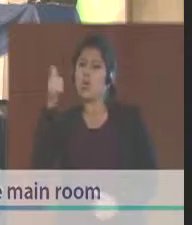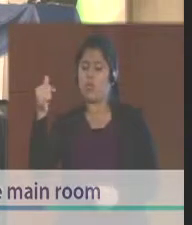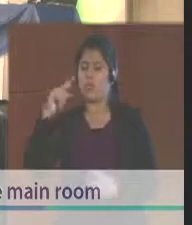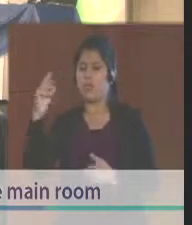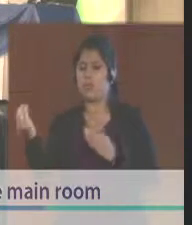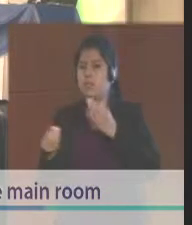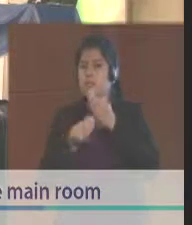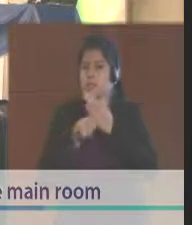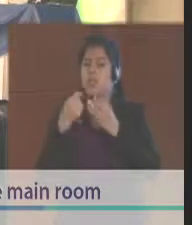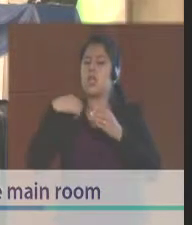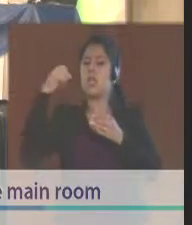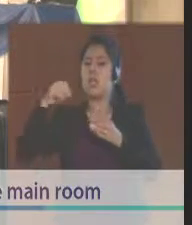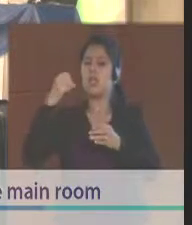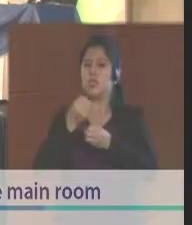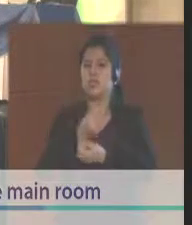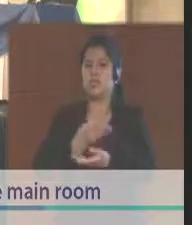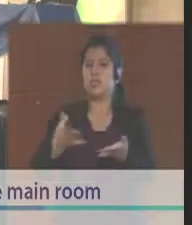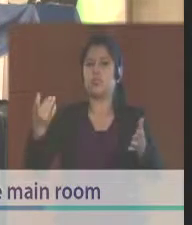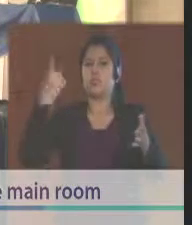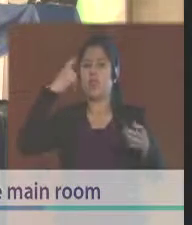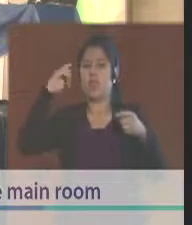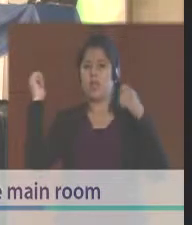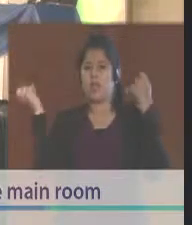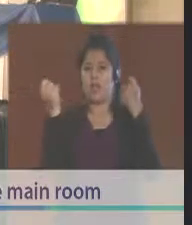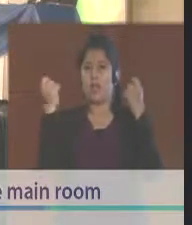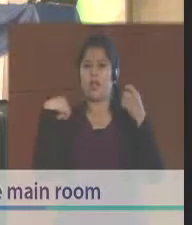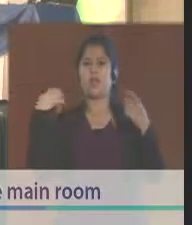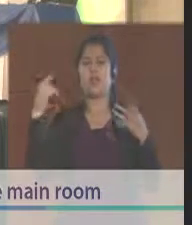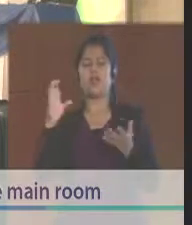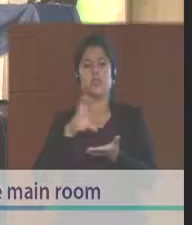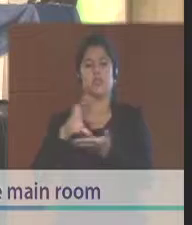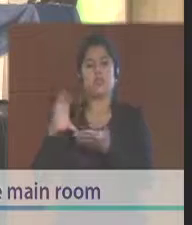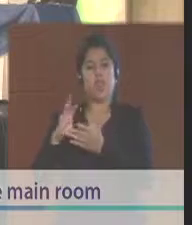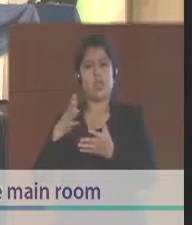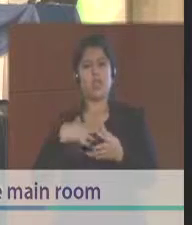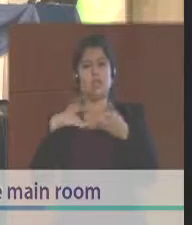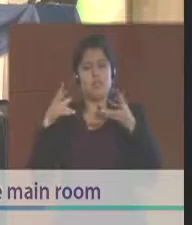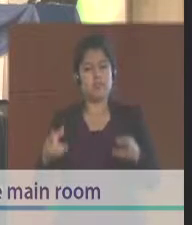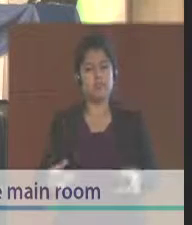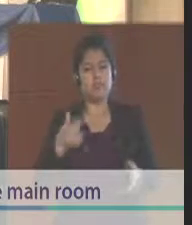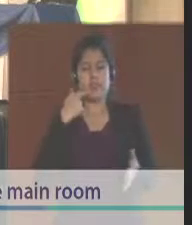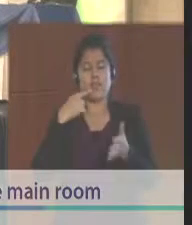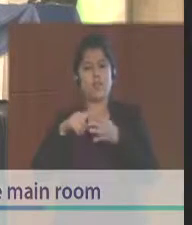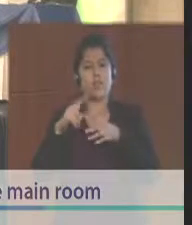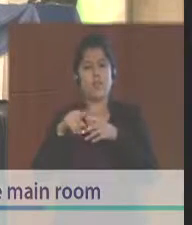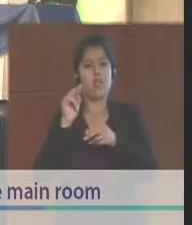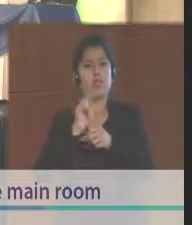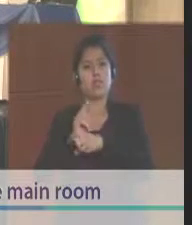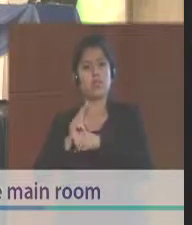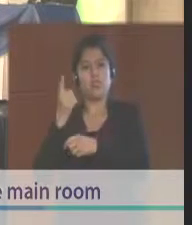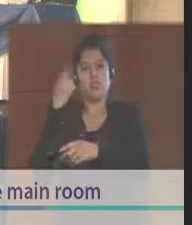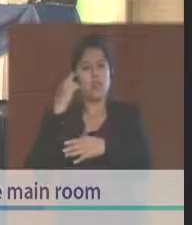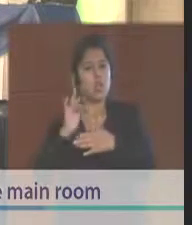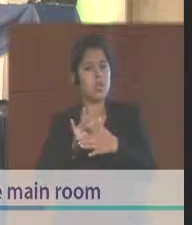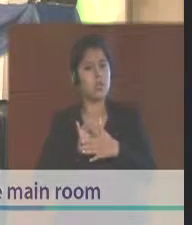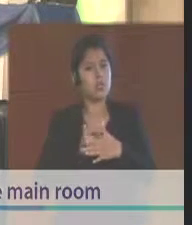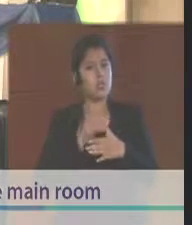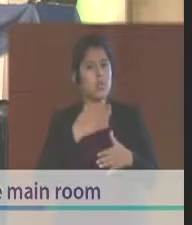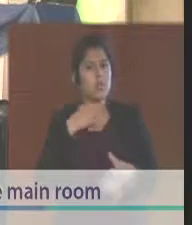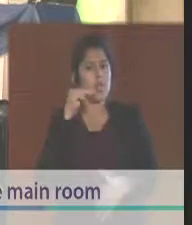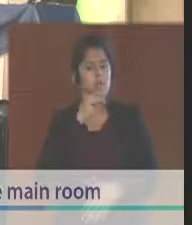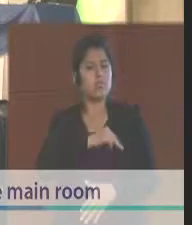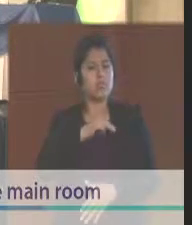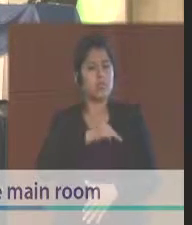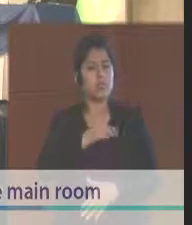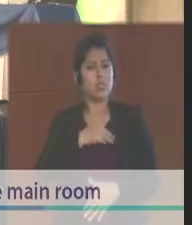territory. Another relevant aspect has been the promotion of the campaign called Resilient Cities, as well as of